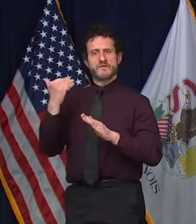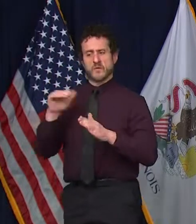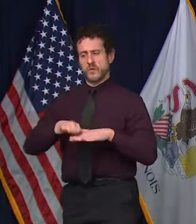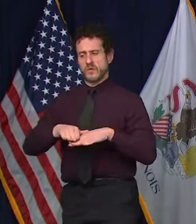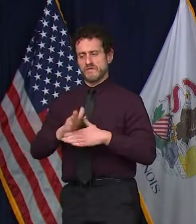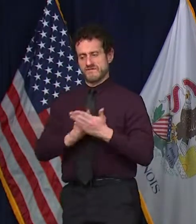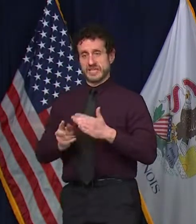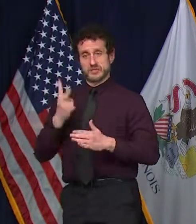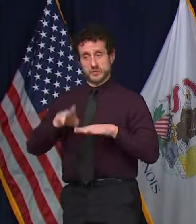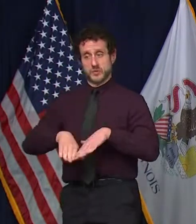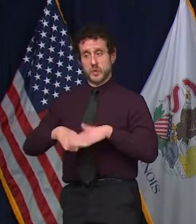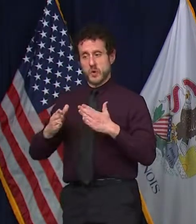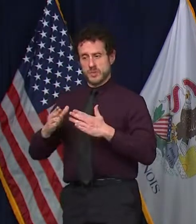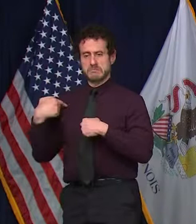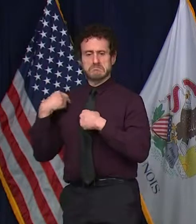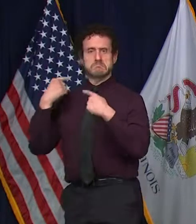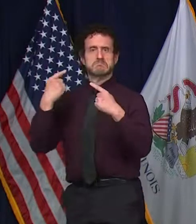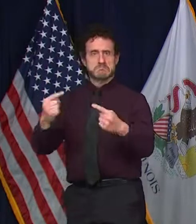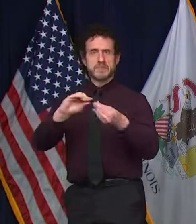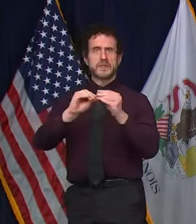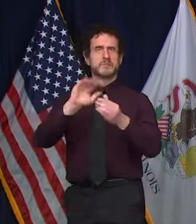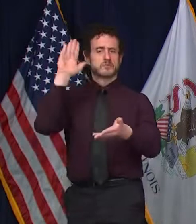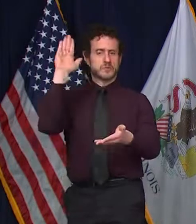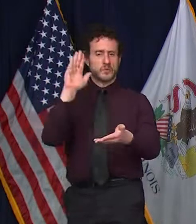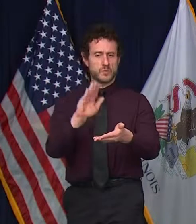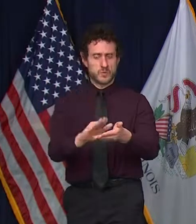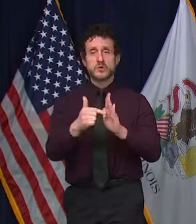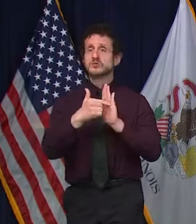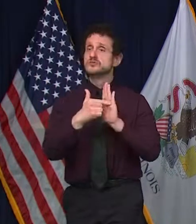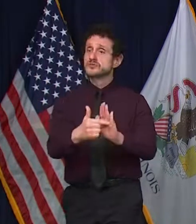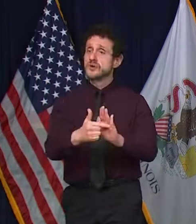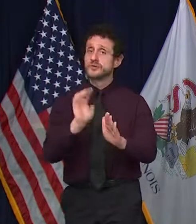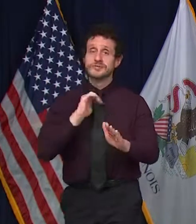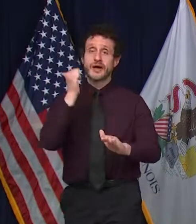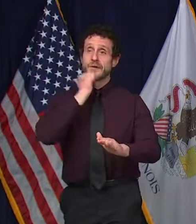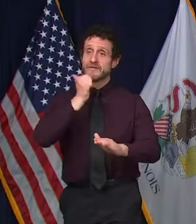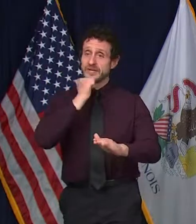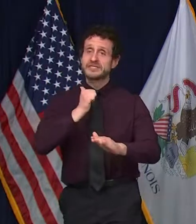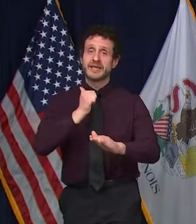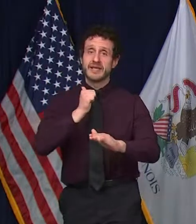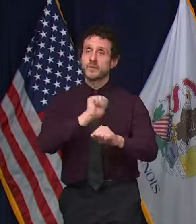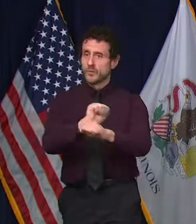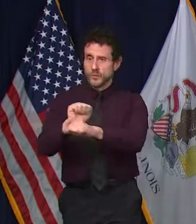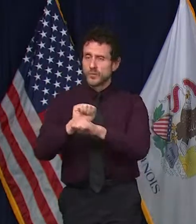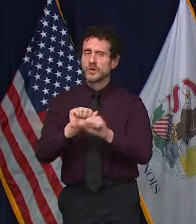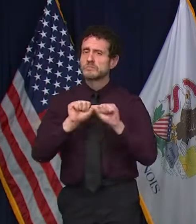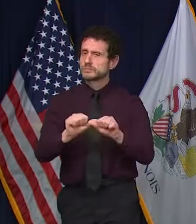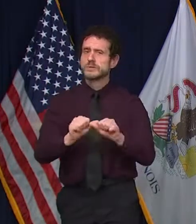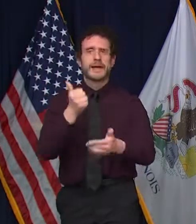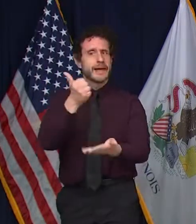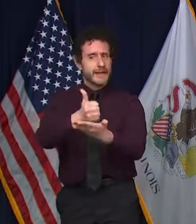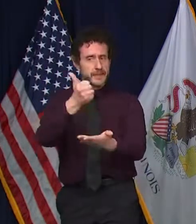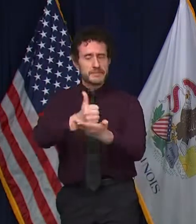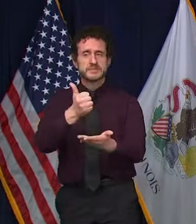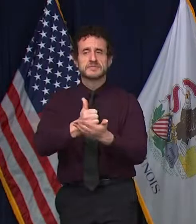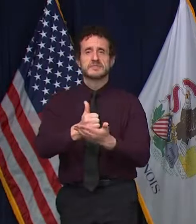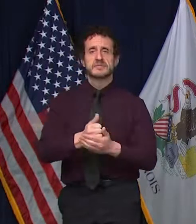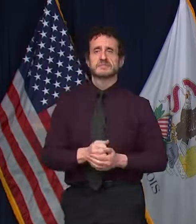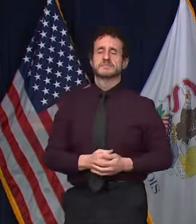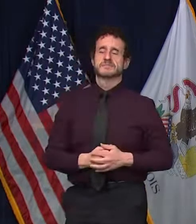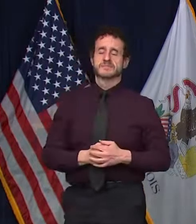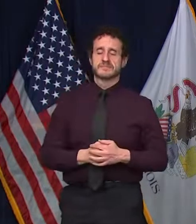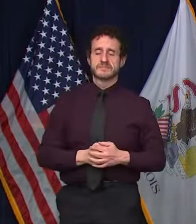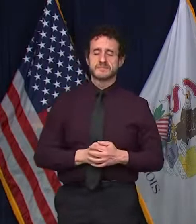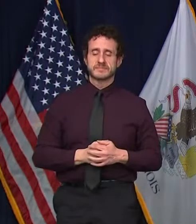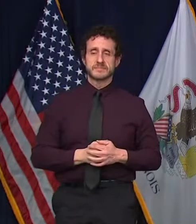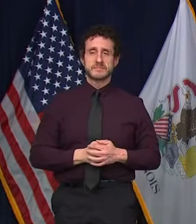the importance of everyday actions. Remember that one of the biggest mitigation measures was put in place at the same